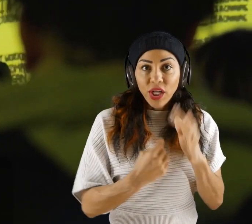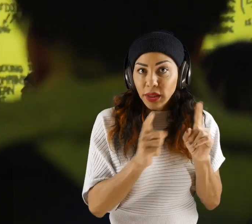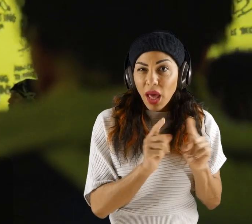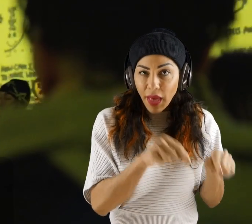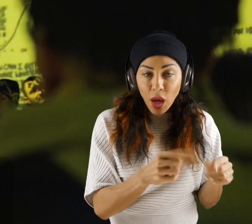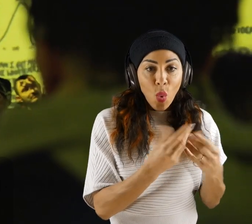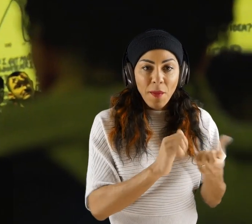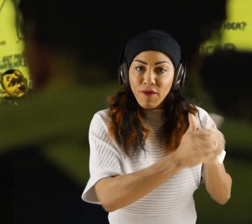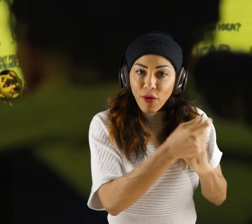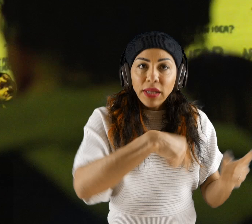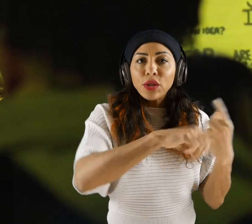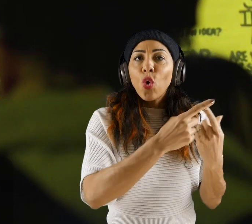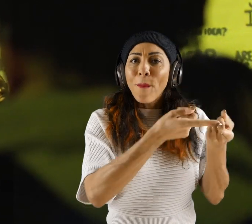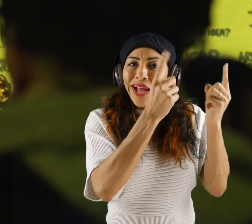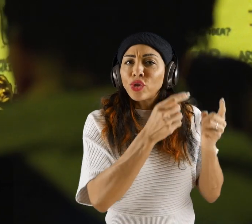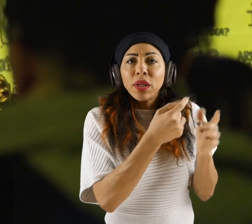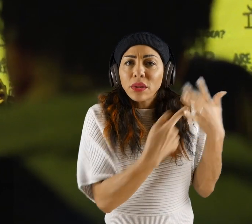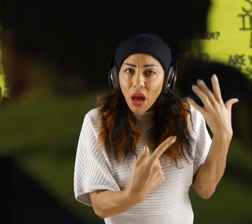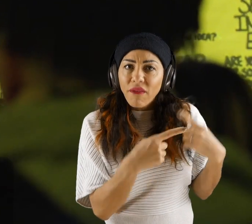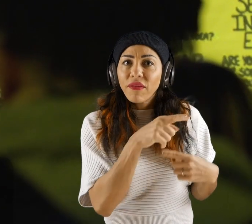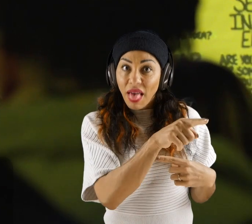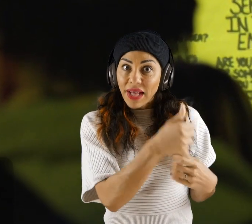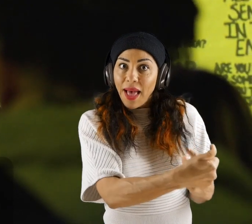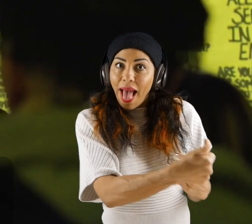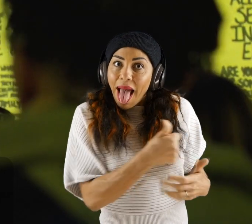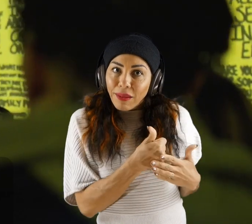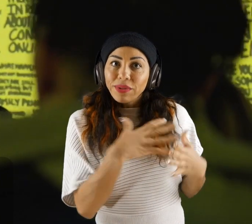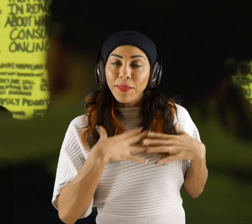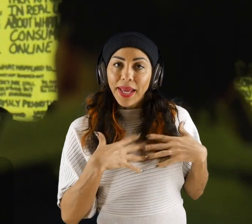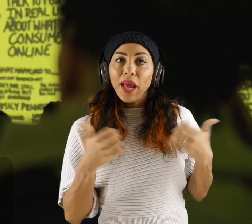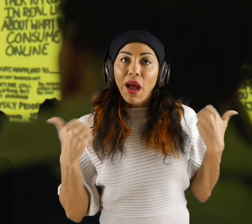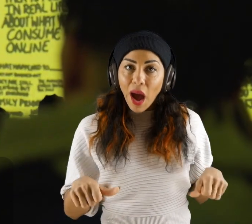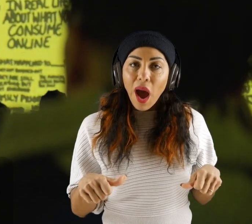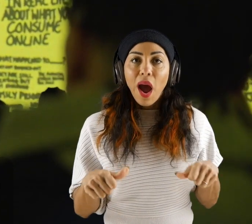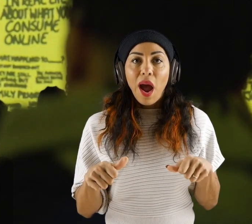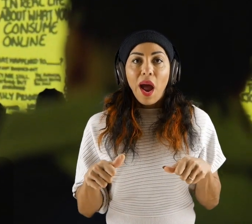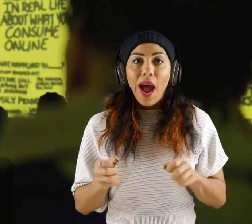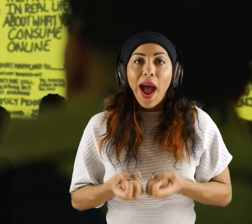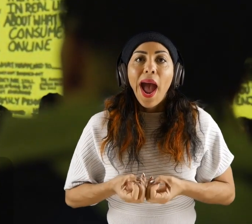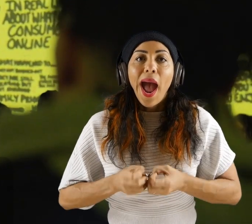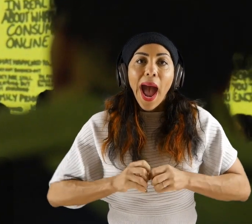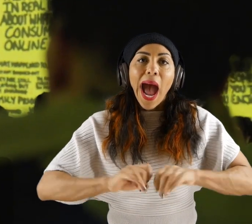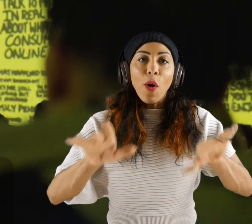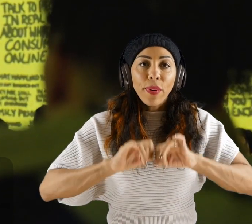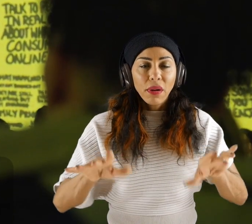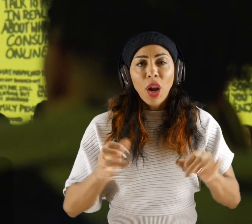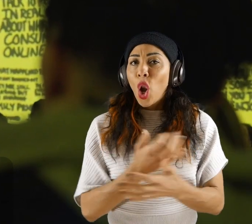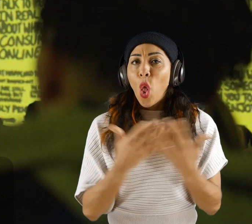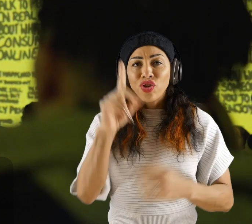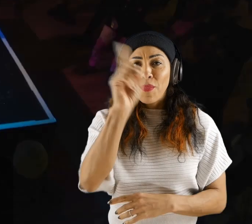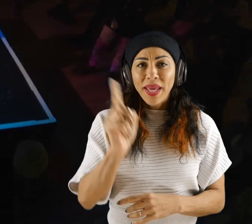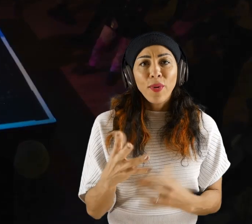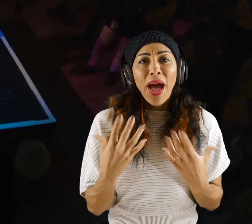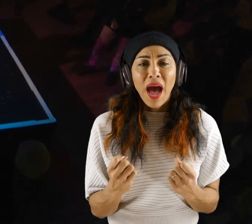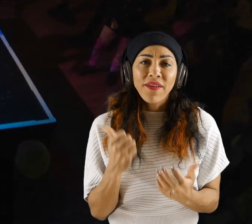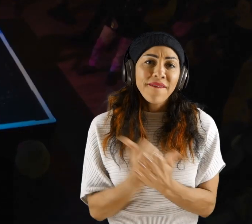management and stuff, that's what's helped get things out. The amount of bangers sitting on the computers from everyone in this room, you're not